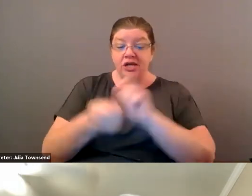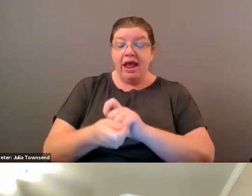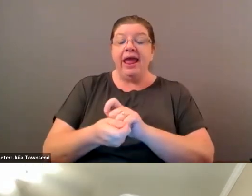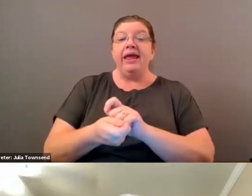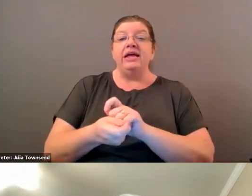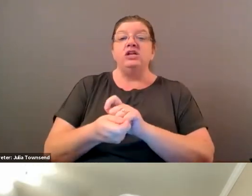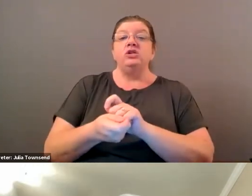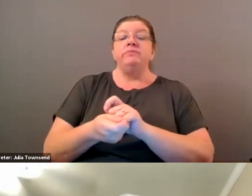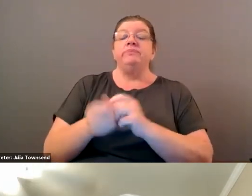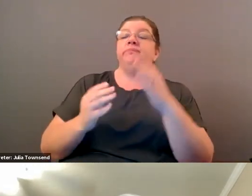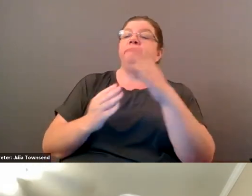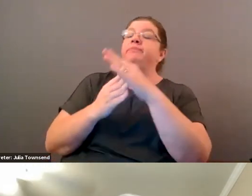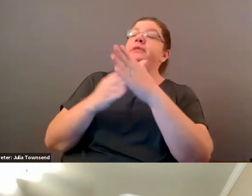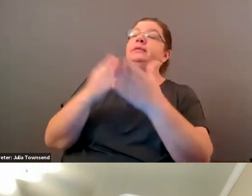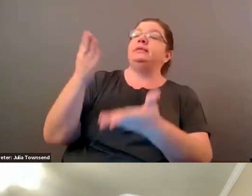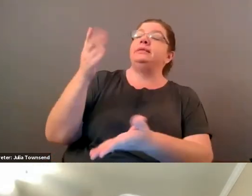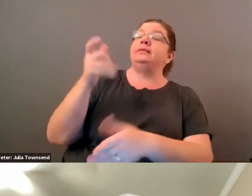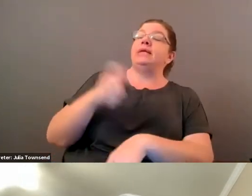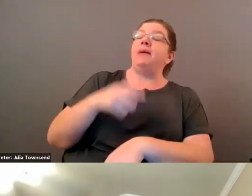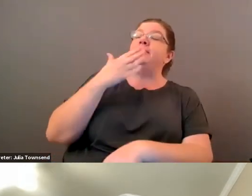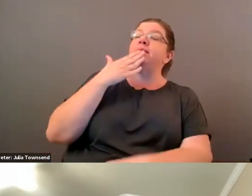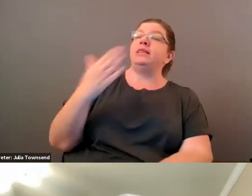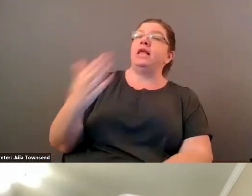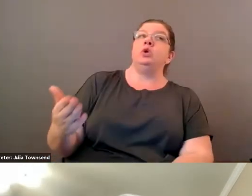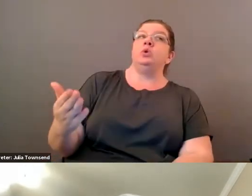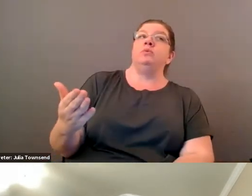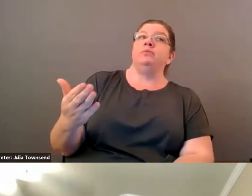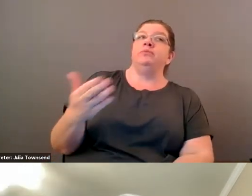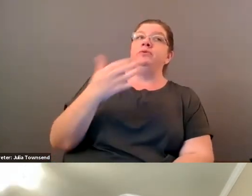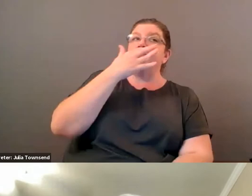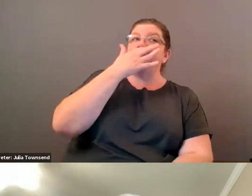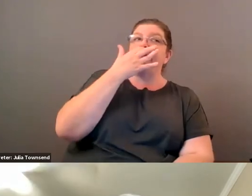for... Time. Thank you.